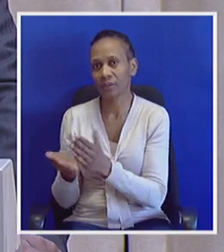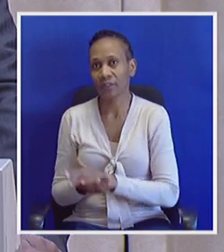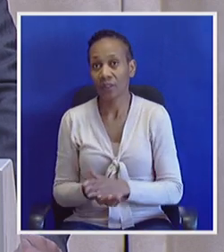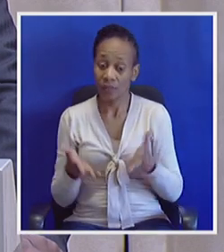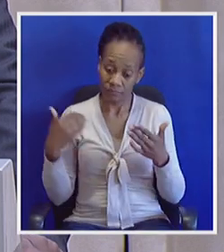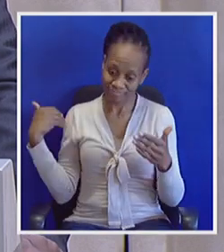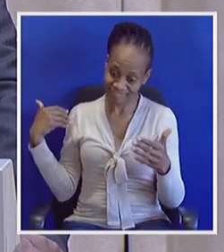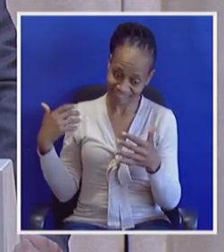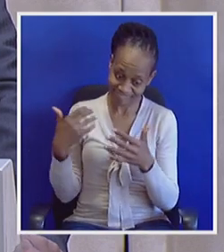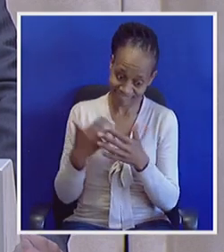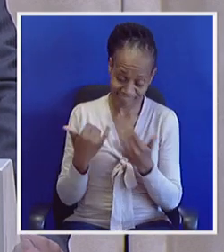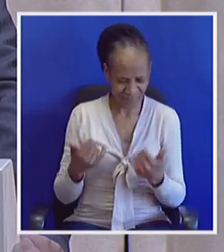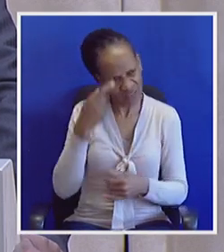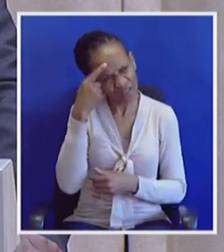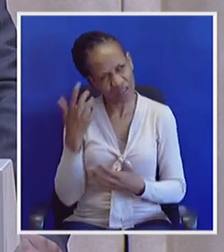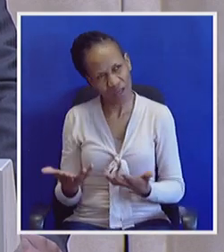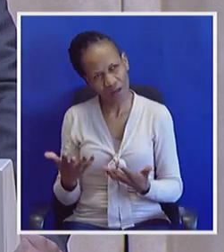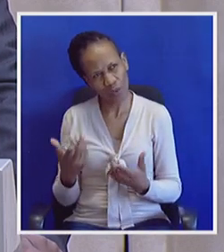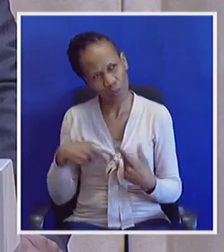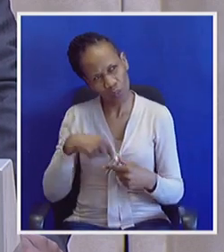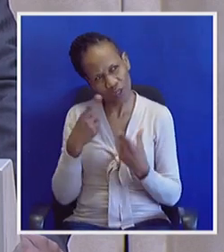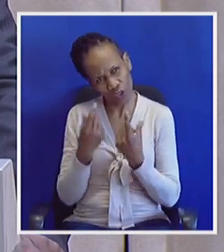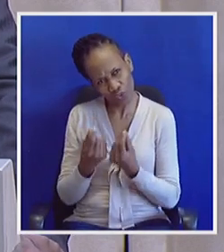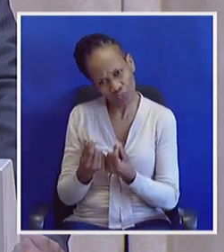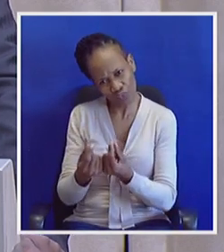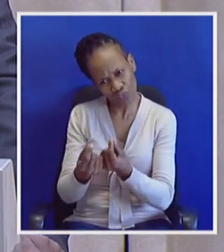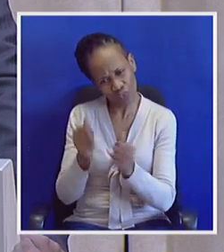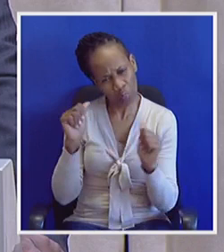And so far, I think we have done relatively well, and